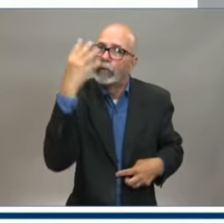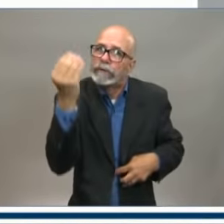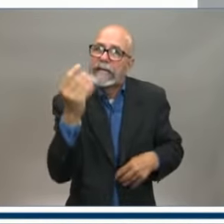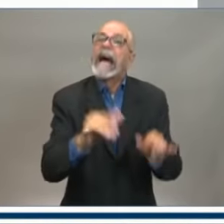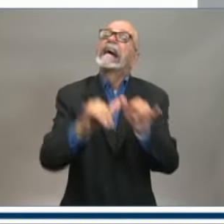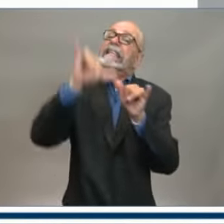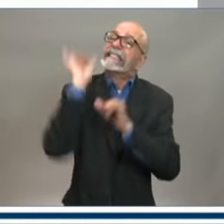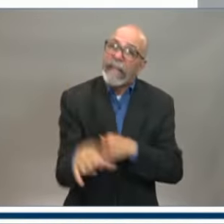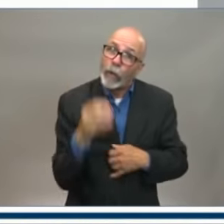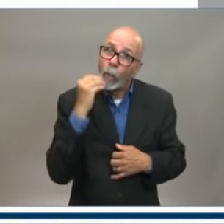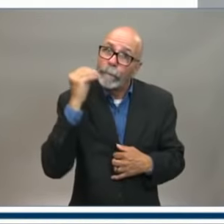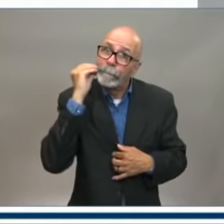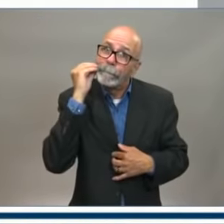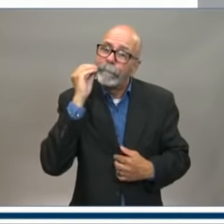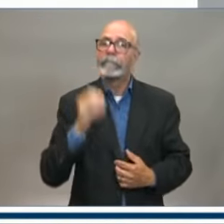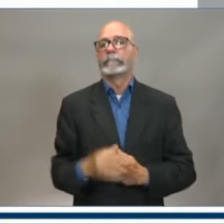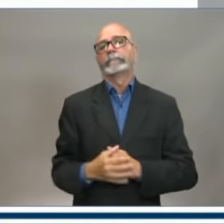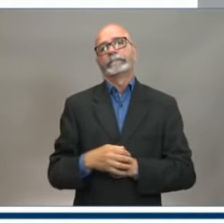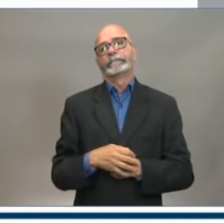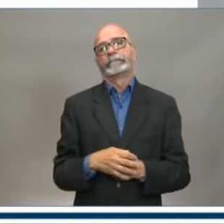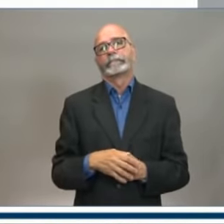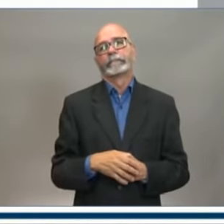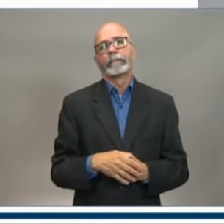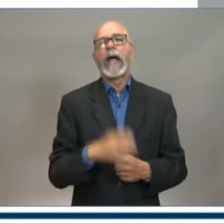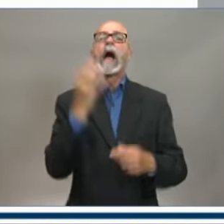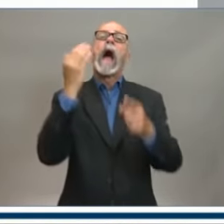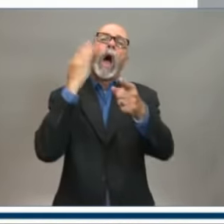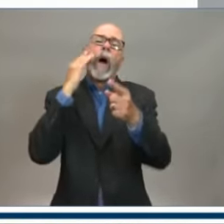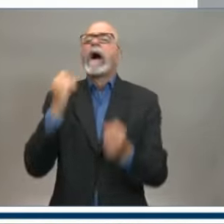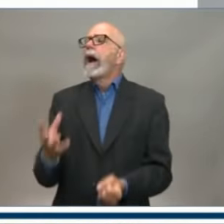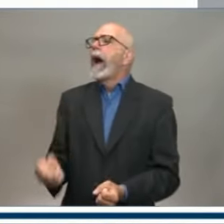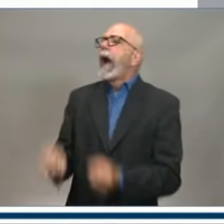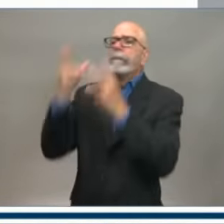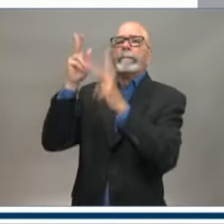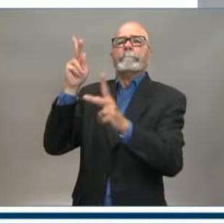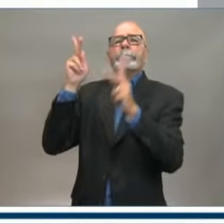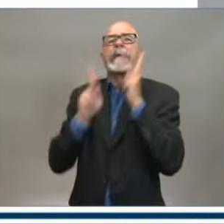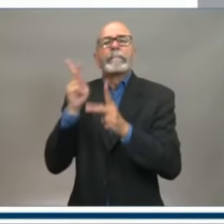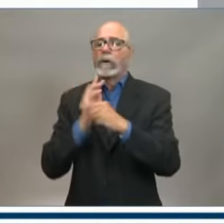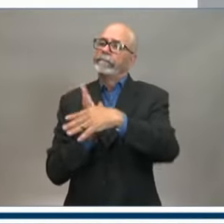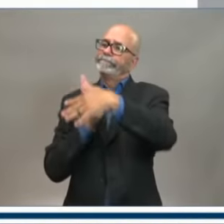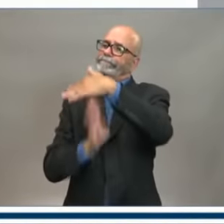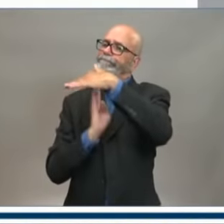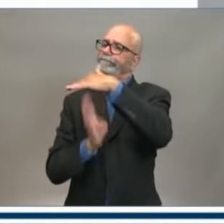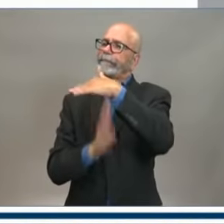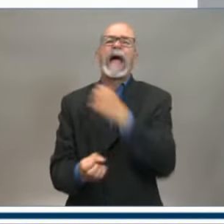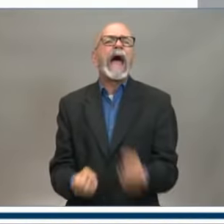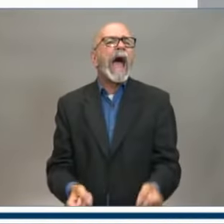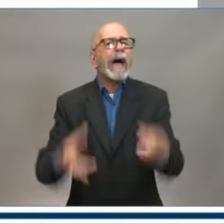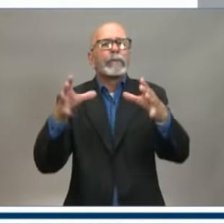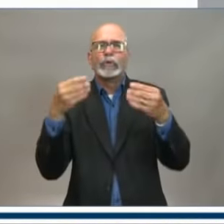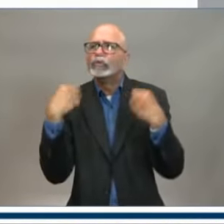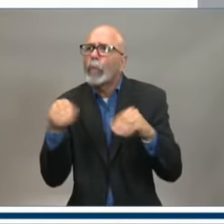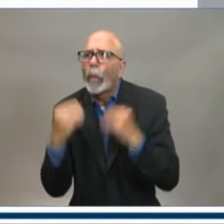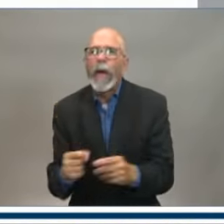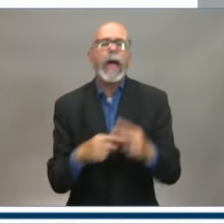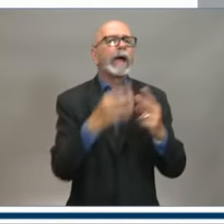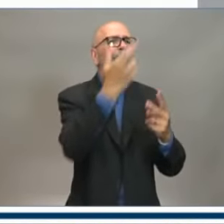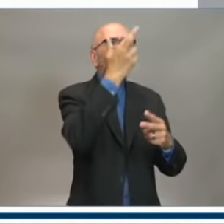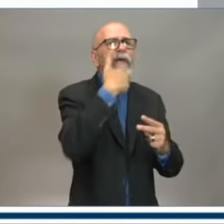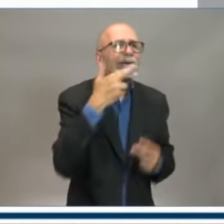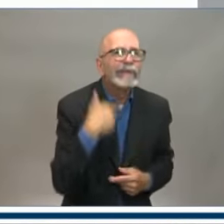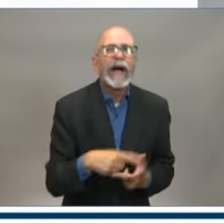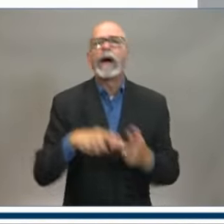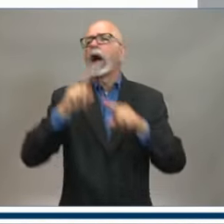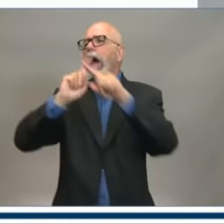restrictions around numbers and how many people can go into a store or into a restaurant at any given time, you need to expect that things will